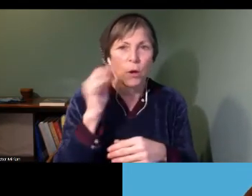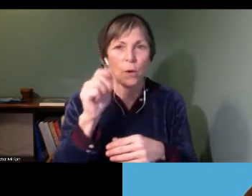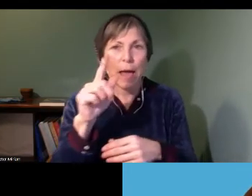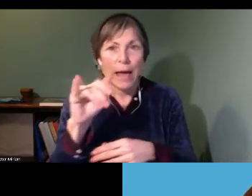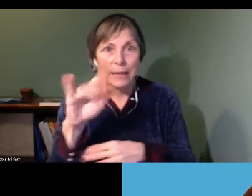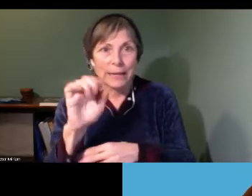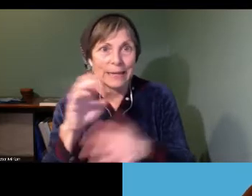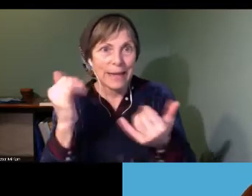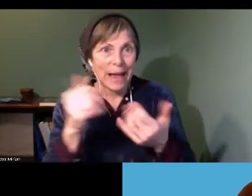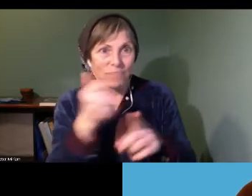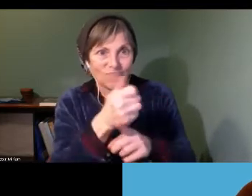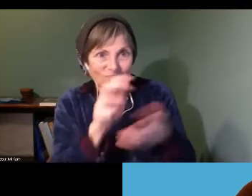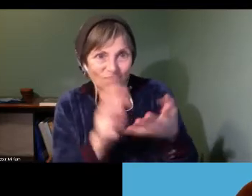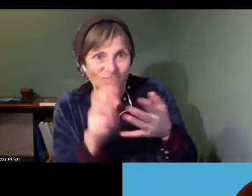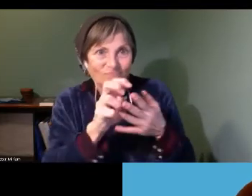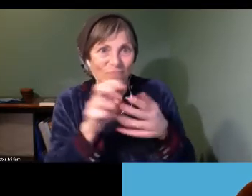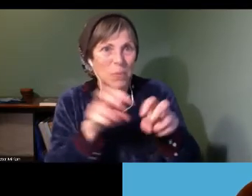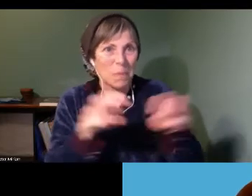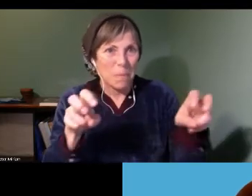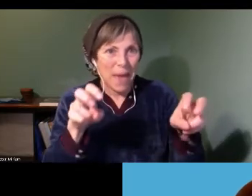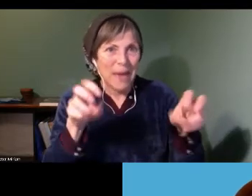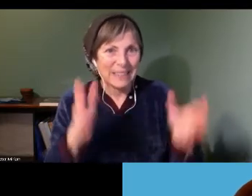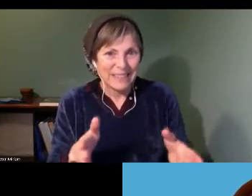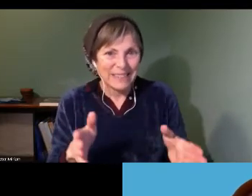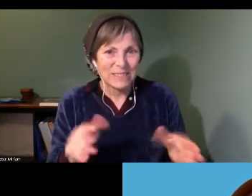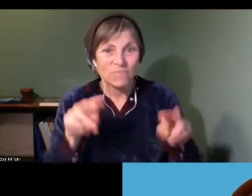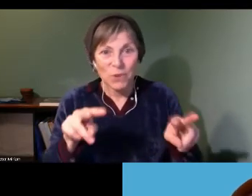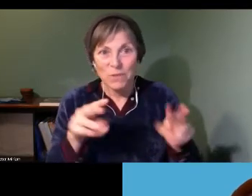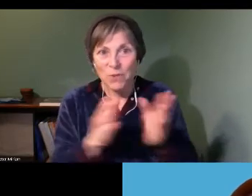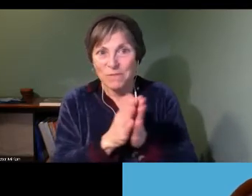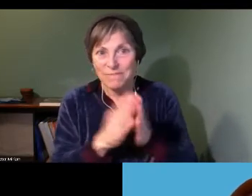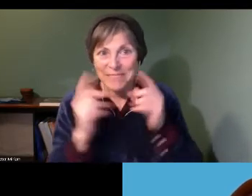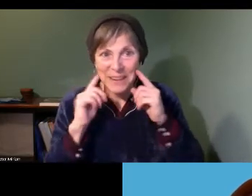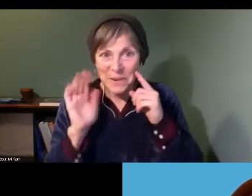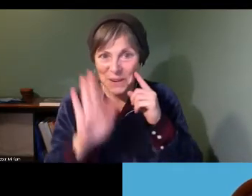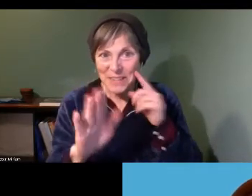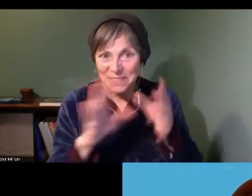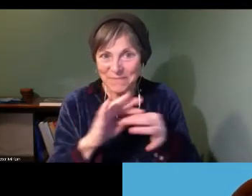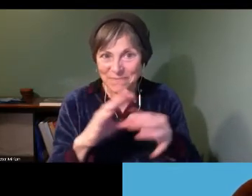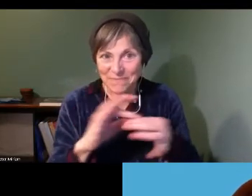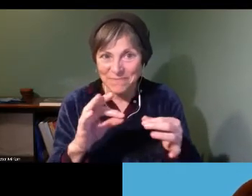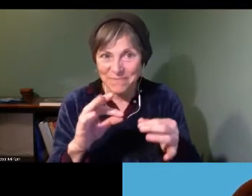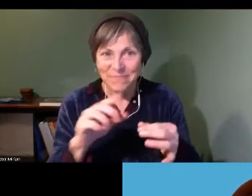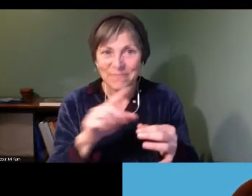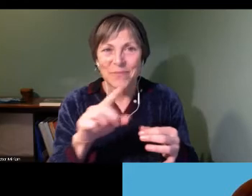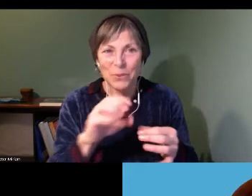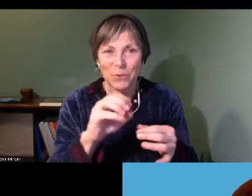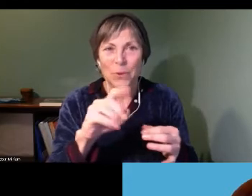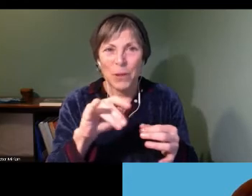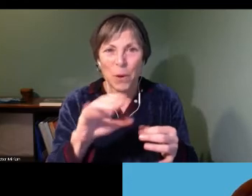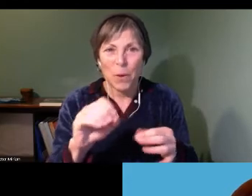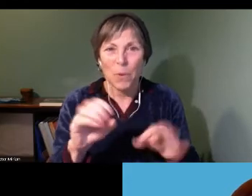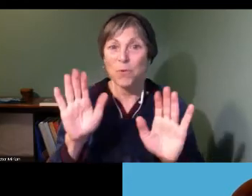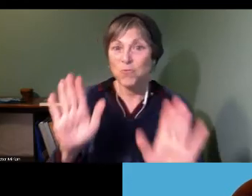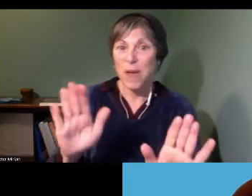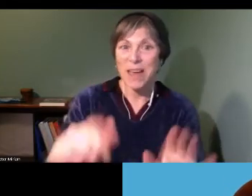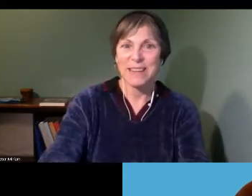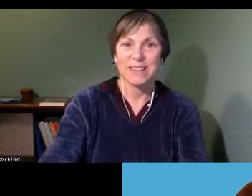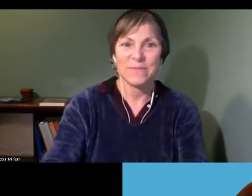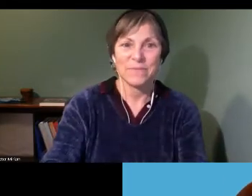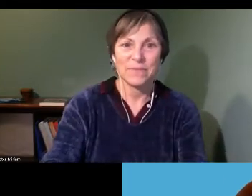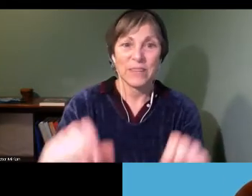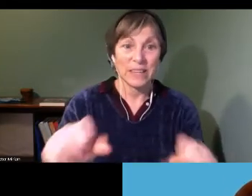now and we're looking forward to hearing from him okay great so uh can we proceed